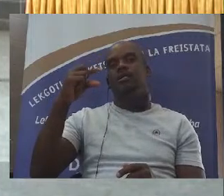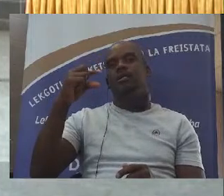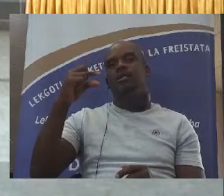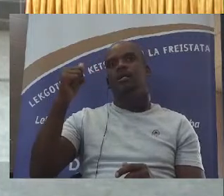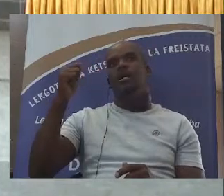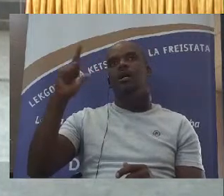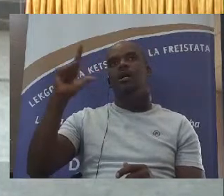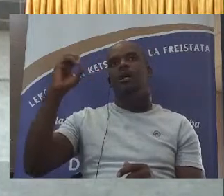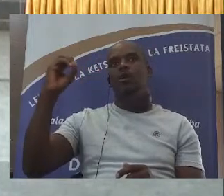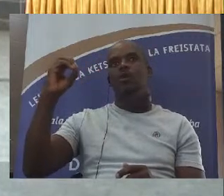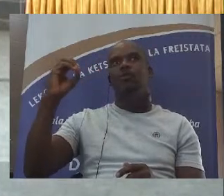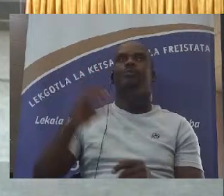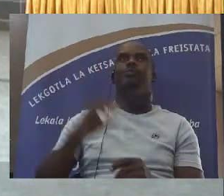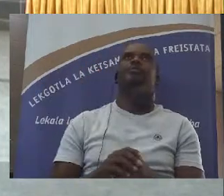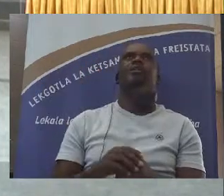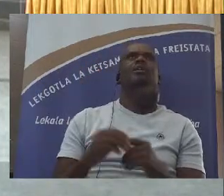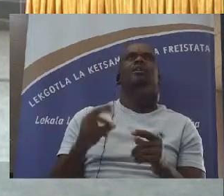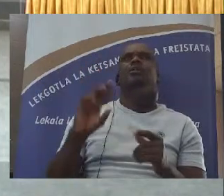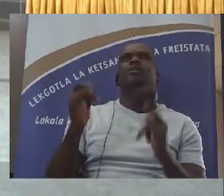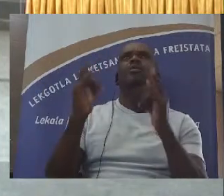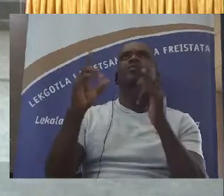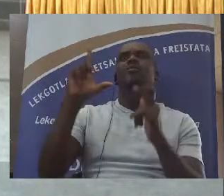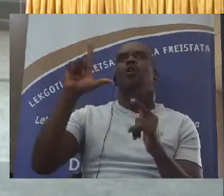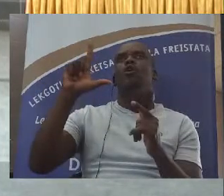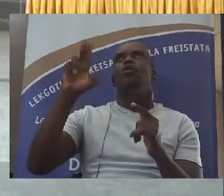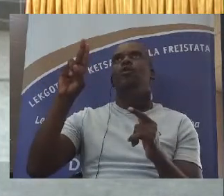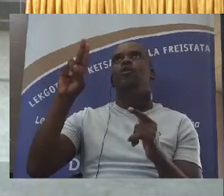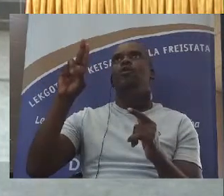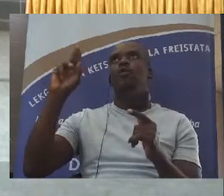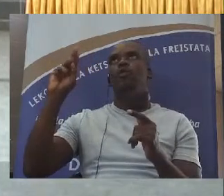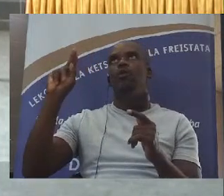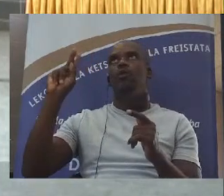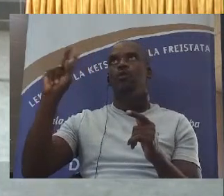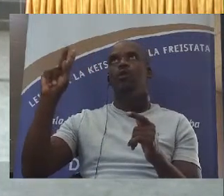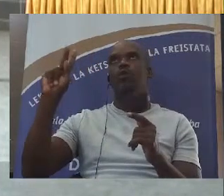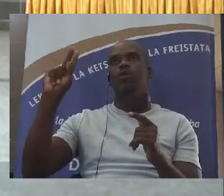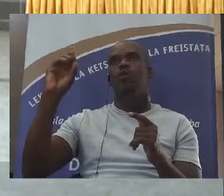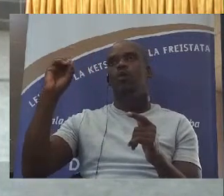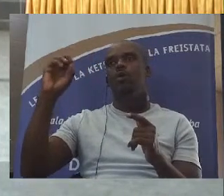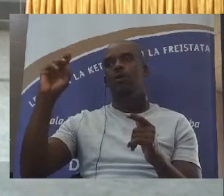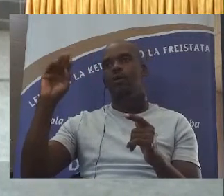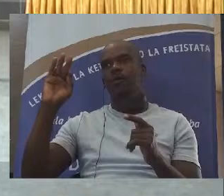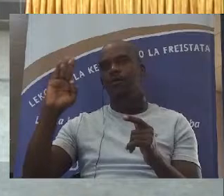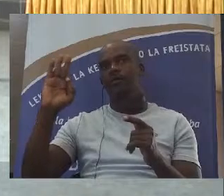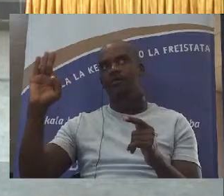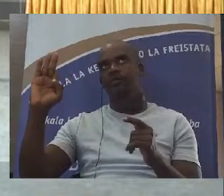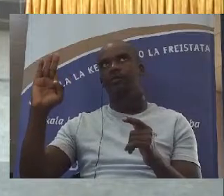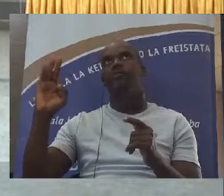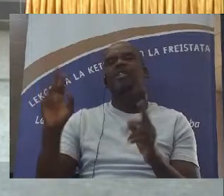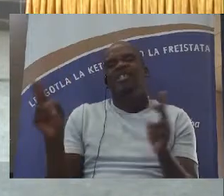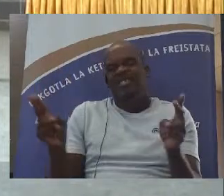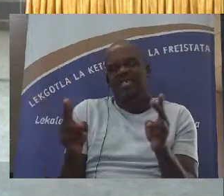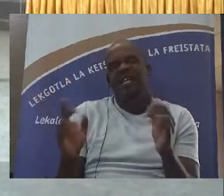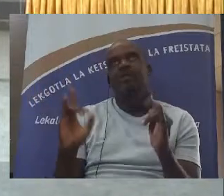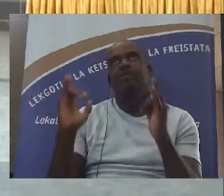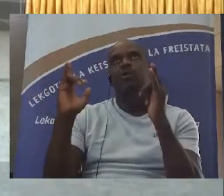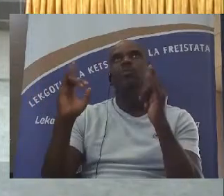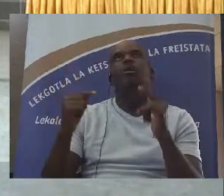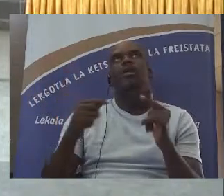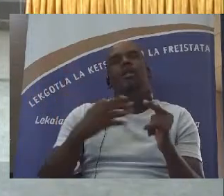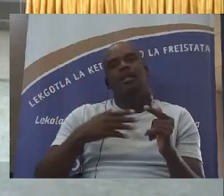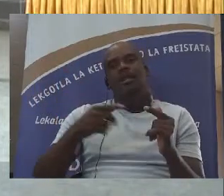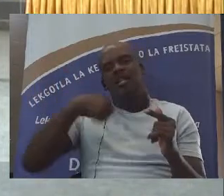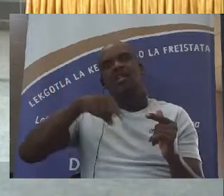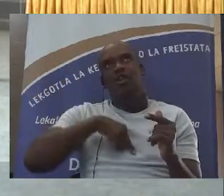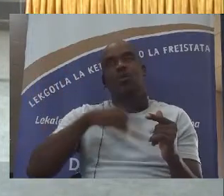e nyenyane fela. Ke rata gore le rona ra sokola Lukhof. Re sokola ka nako tse dingwe ha